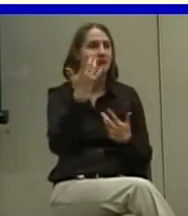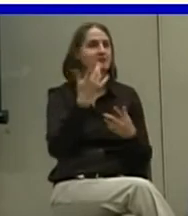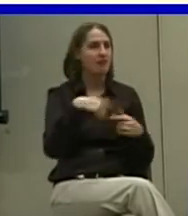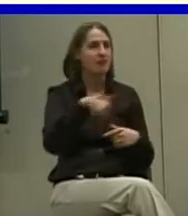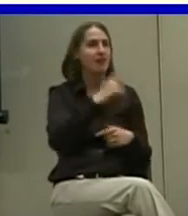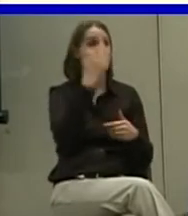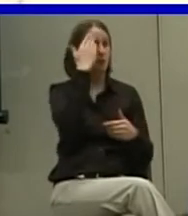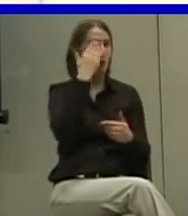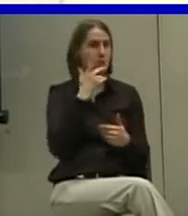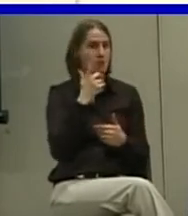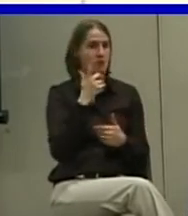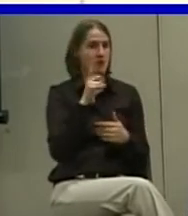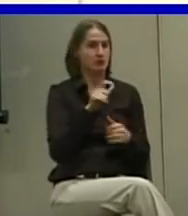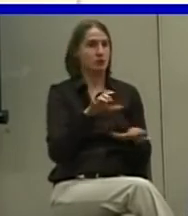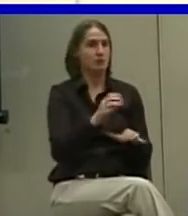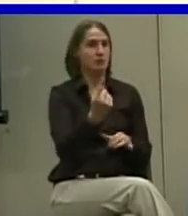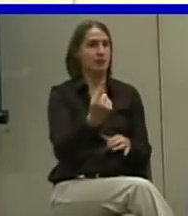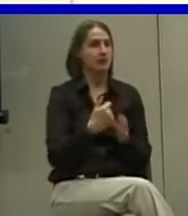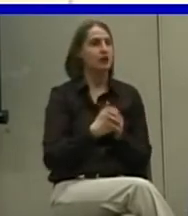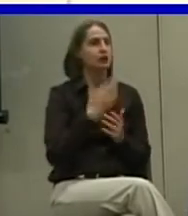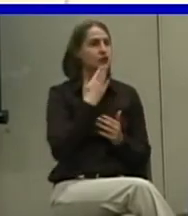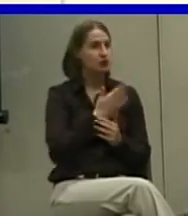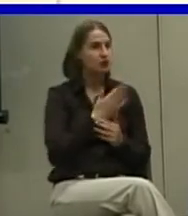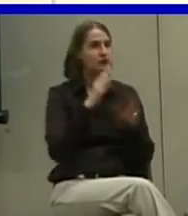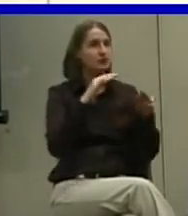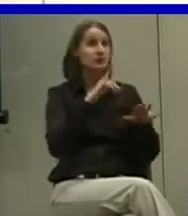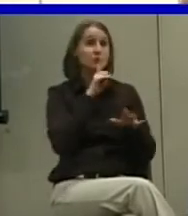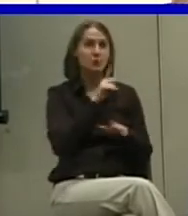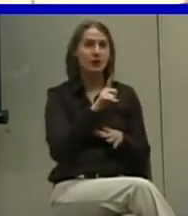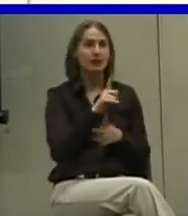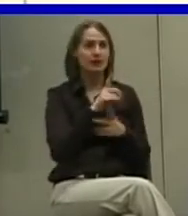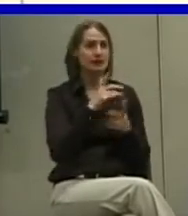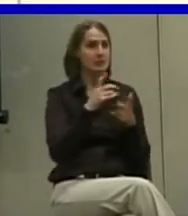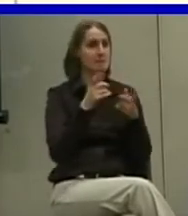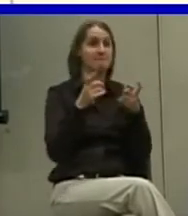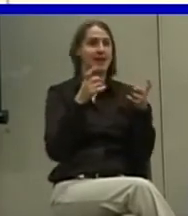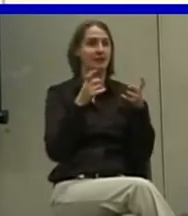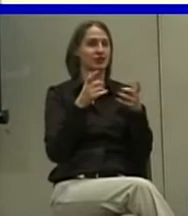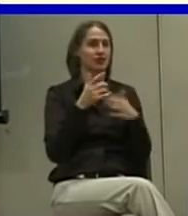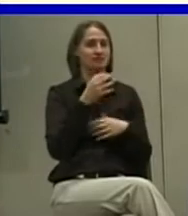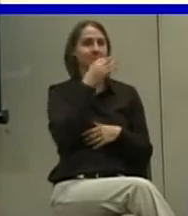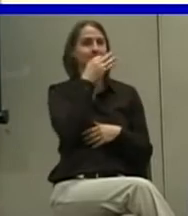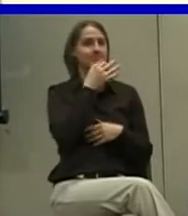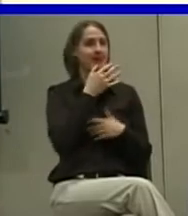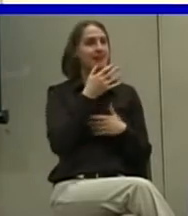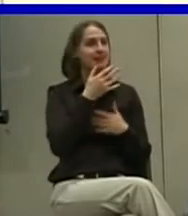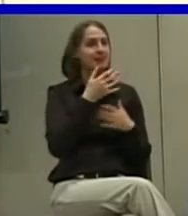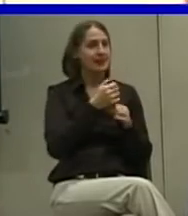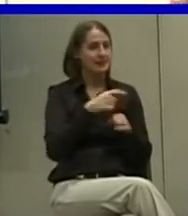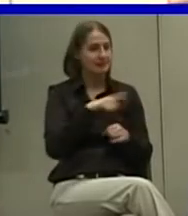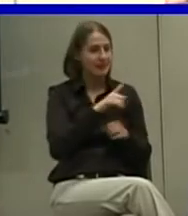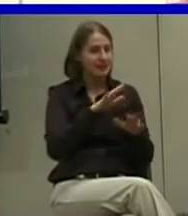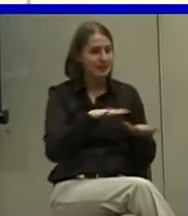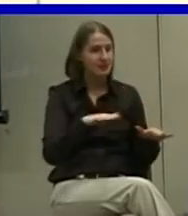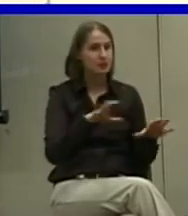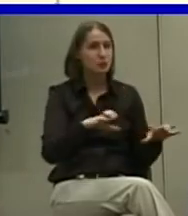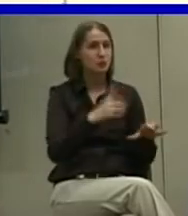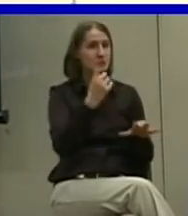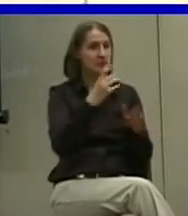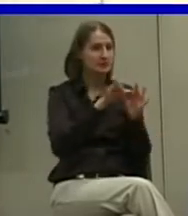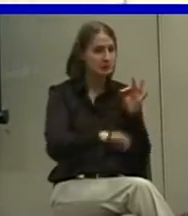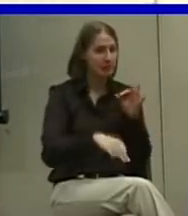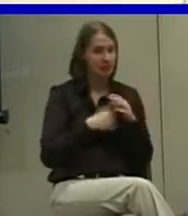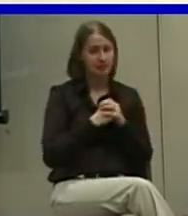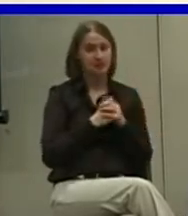what to do. Good teachers are masterful at getting kids to do things with simple things like that. But the other things good teachers do is